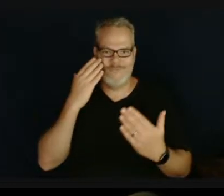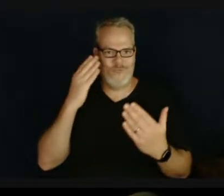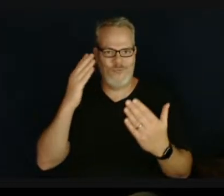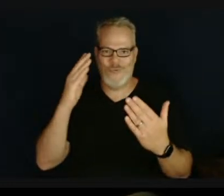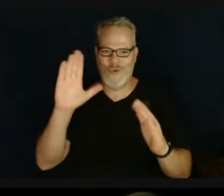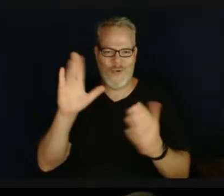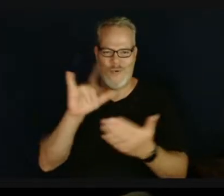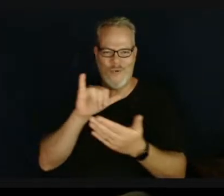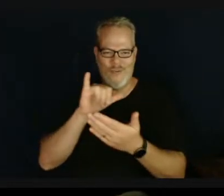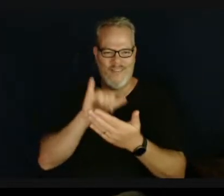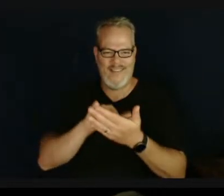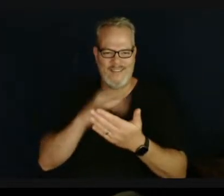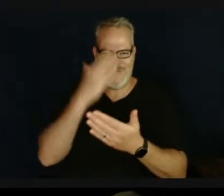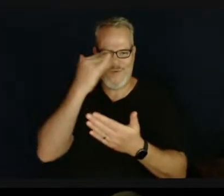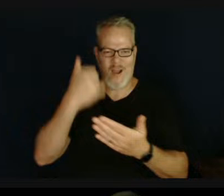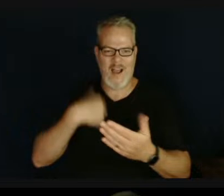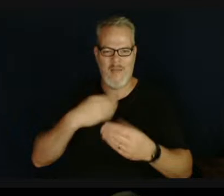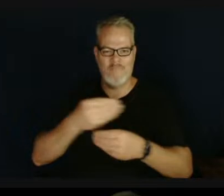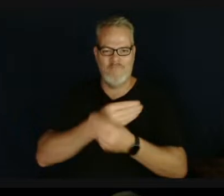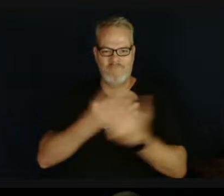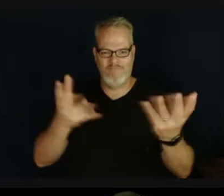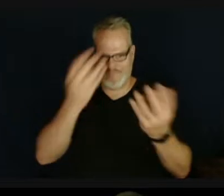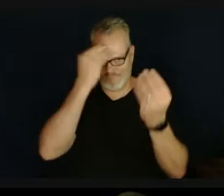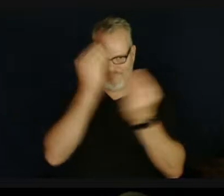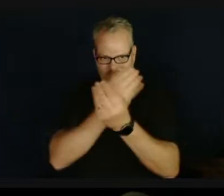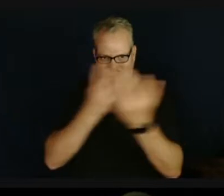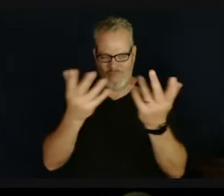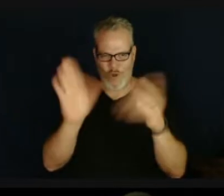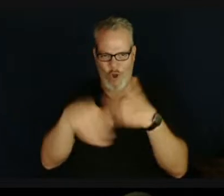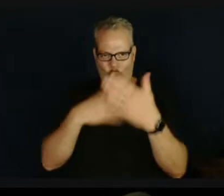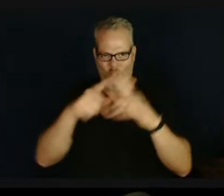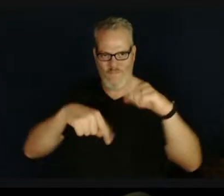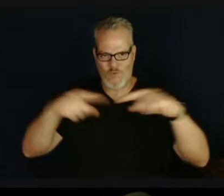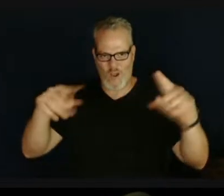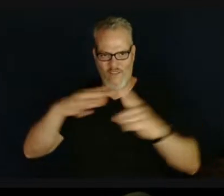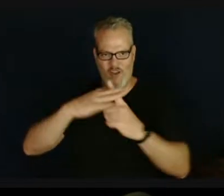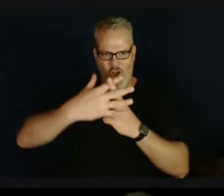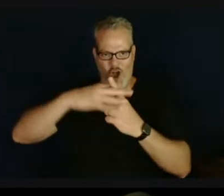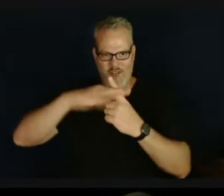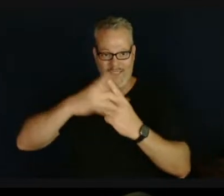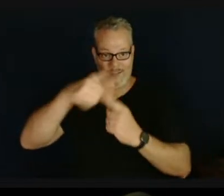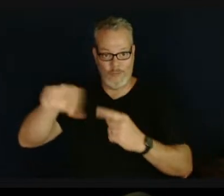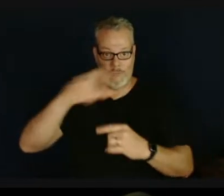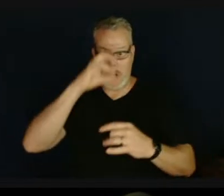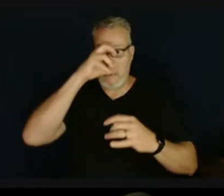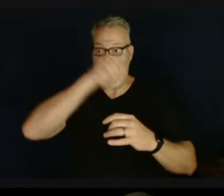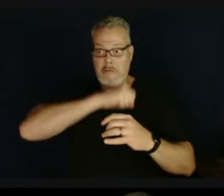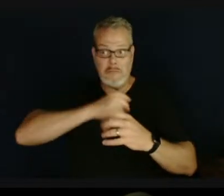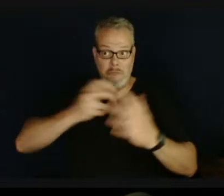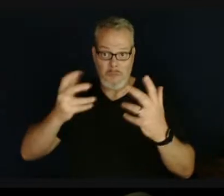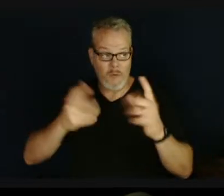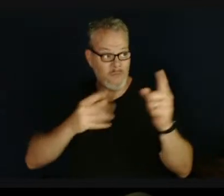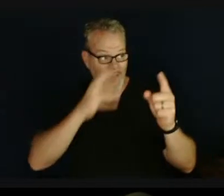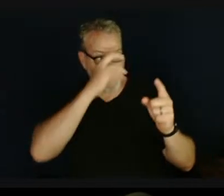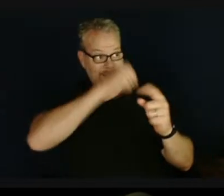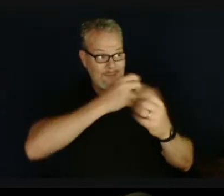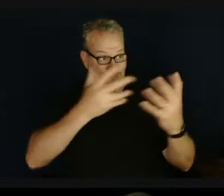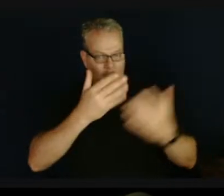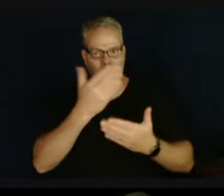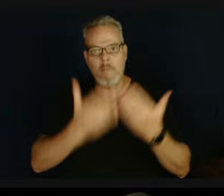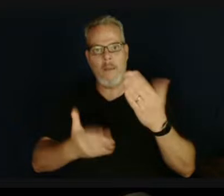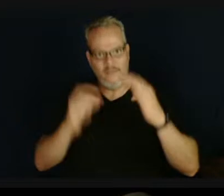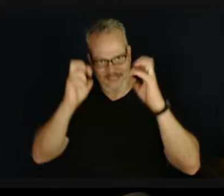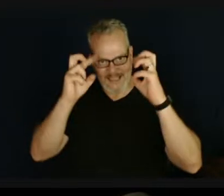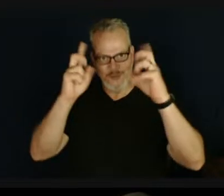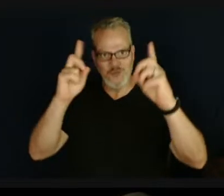these different scenarios of data. So we have some kind of context to everyone can have their own guess. And that might be an educated guess if you are